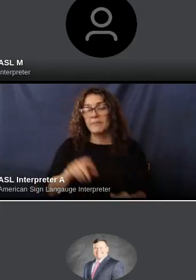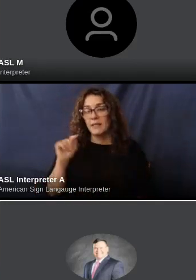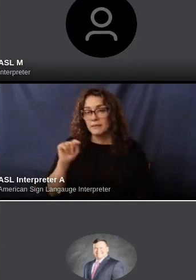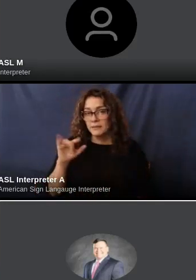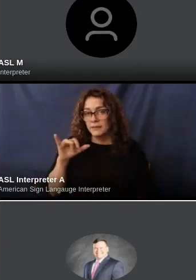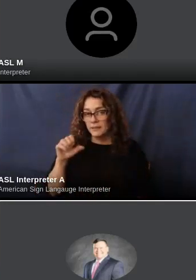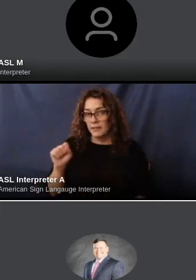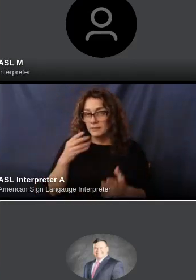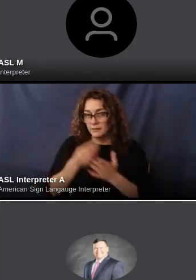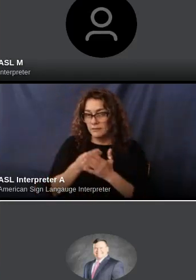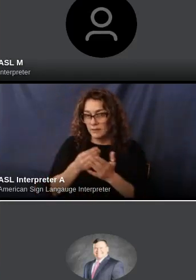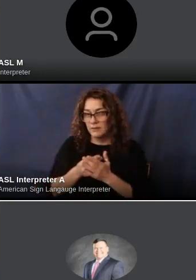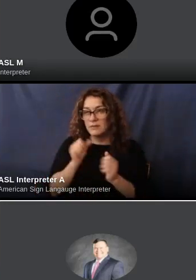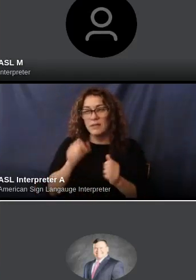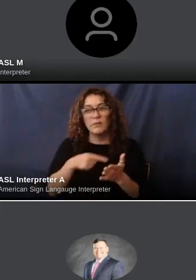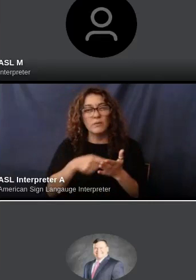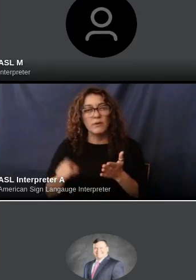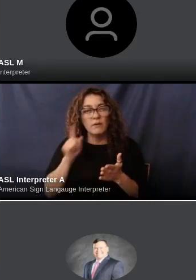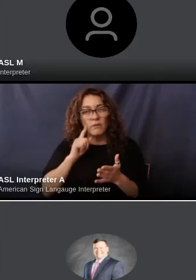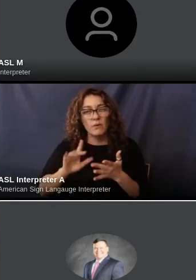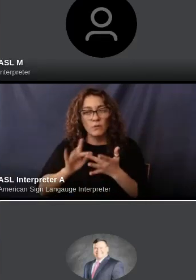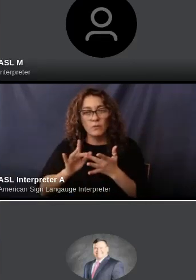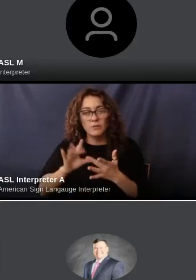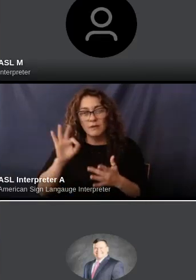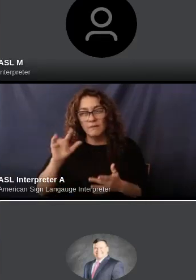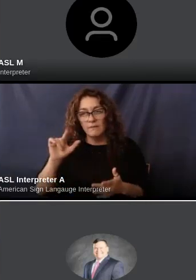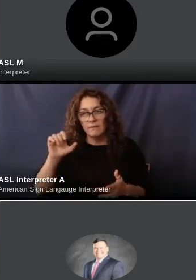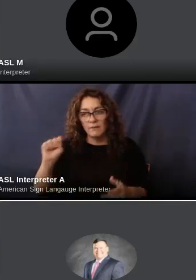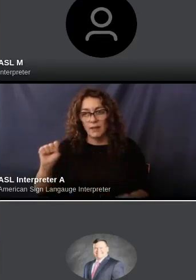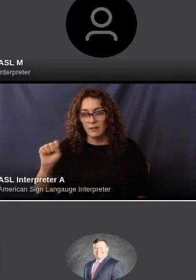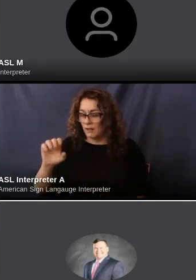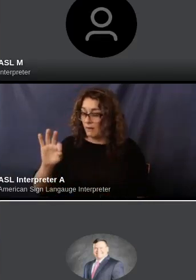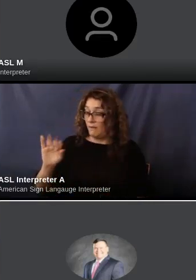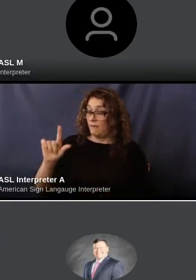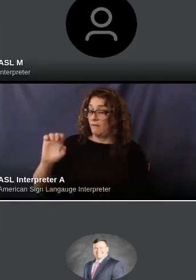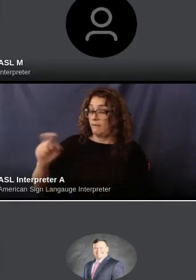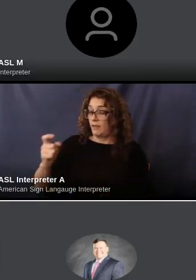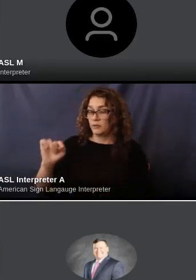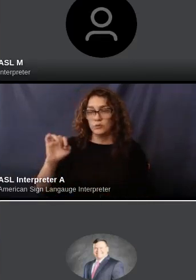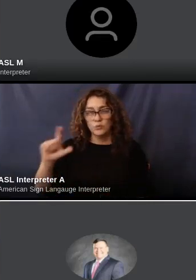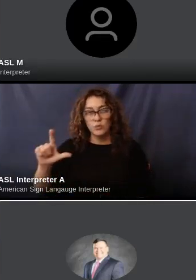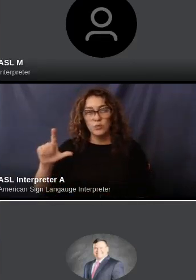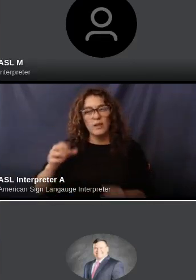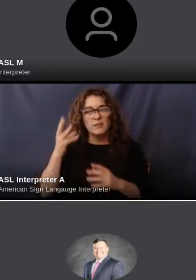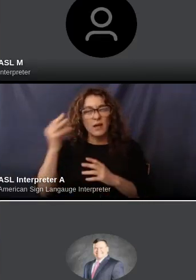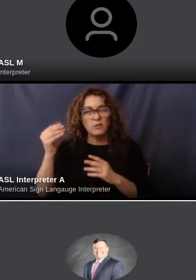FlexTime tool, which is a web page tool provided by an outside partner / vendor,